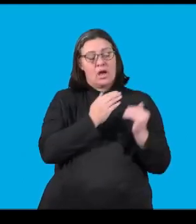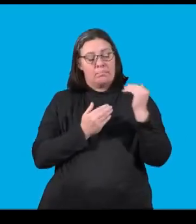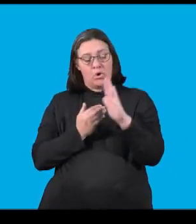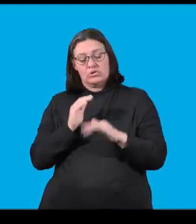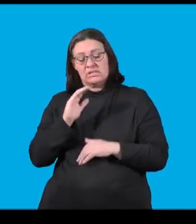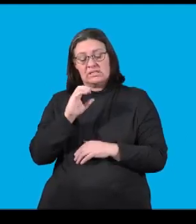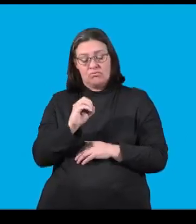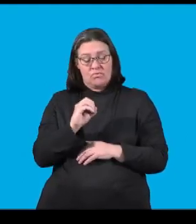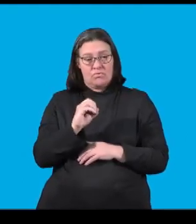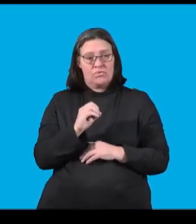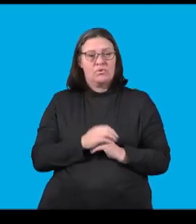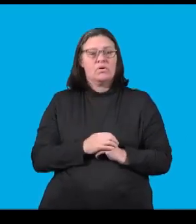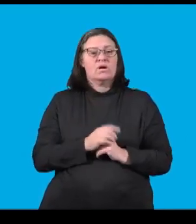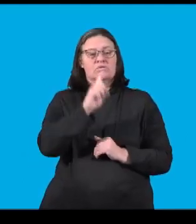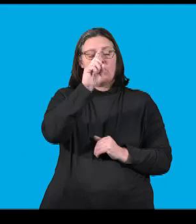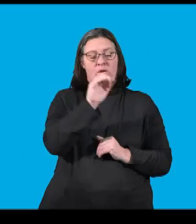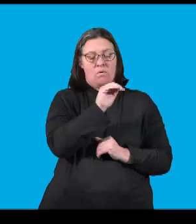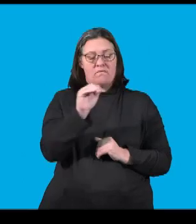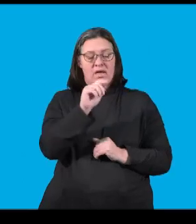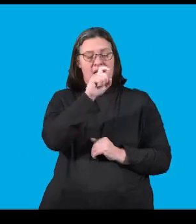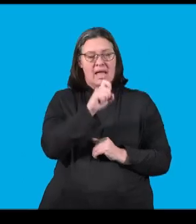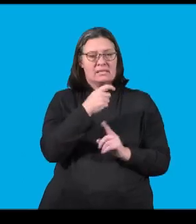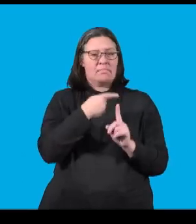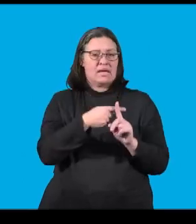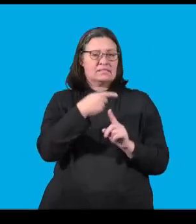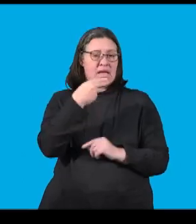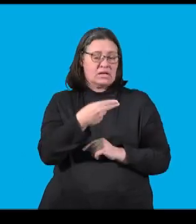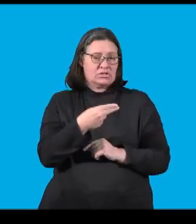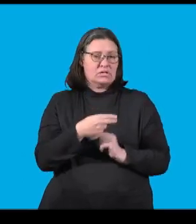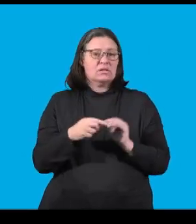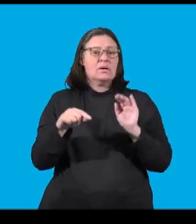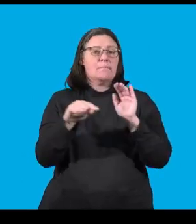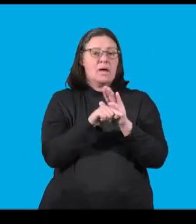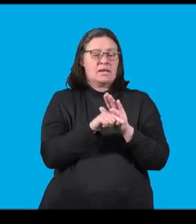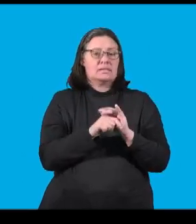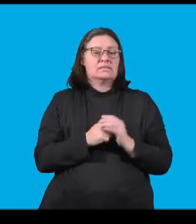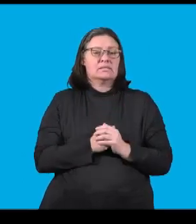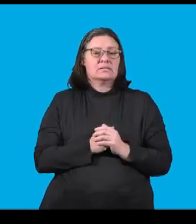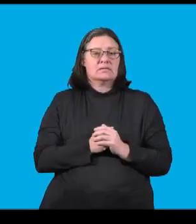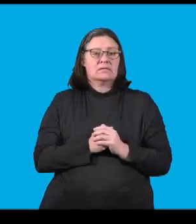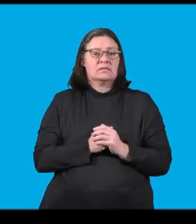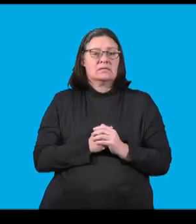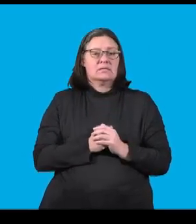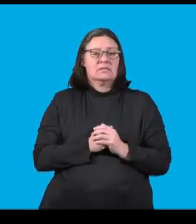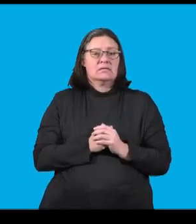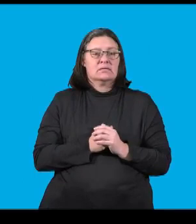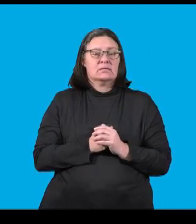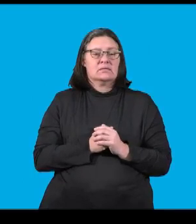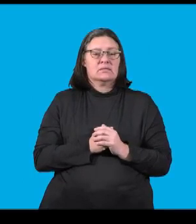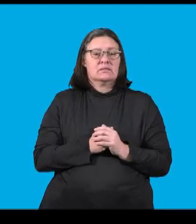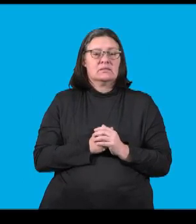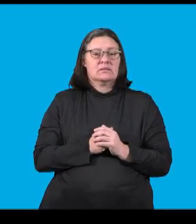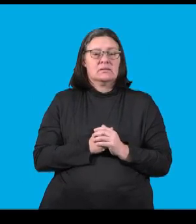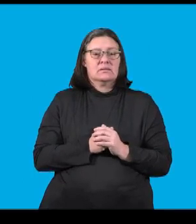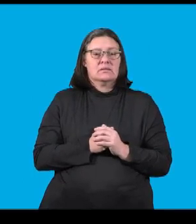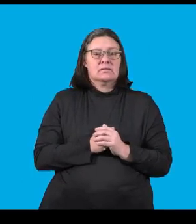1 over x plus h. And then we said minus f of x, and f of x itself is 1 over